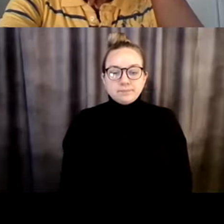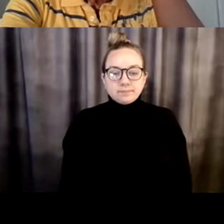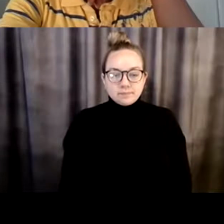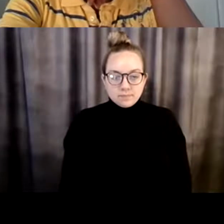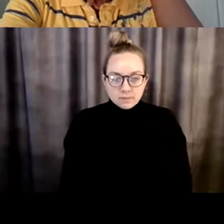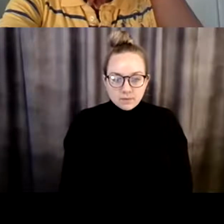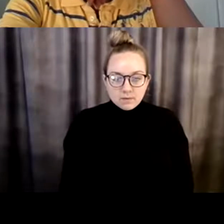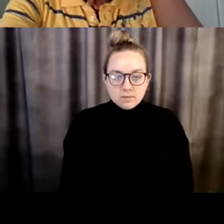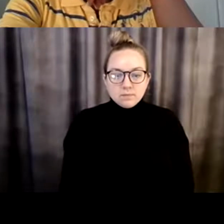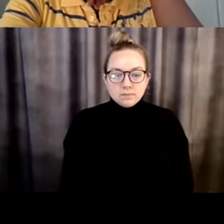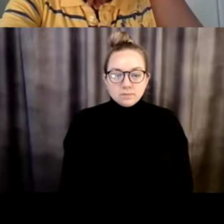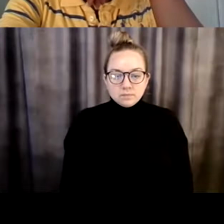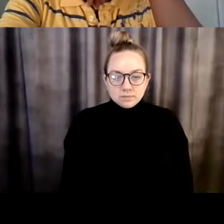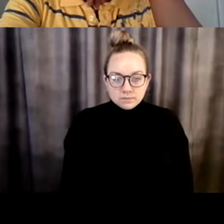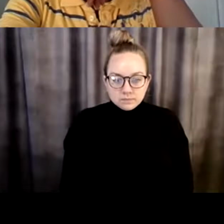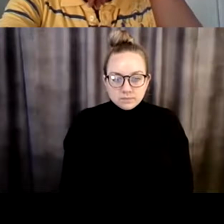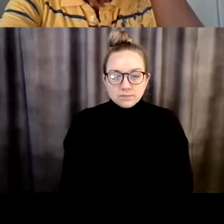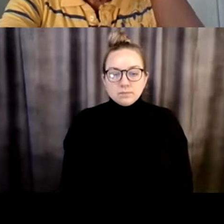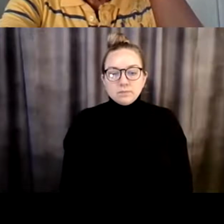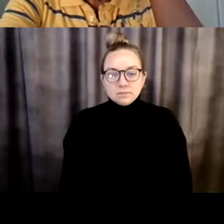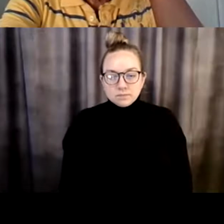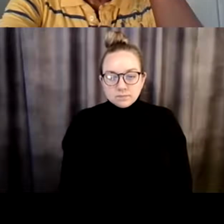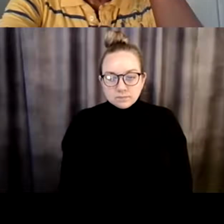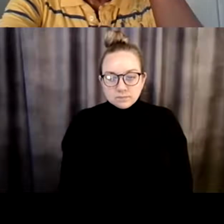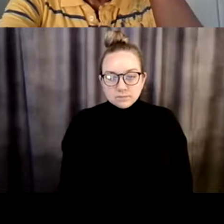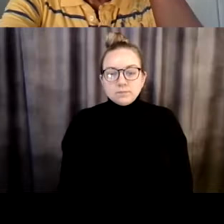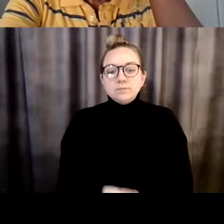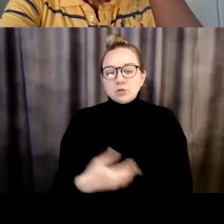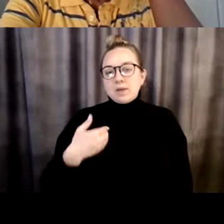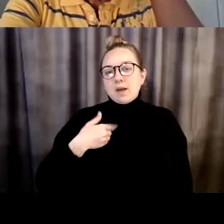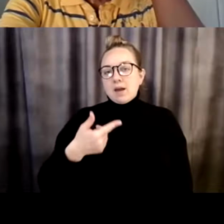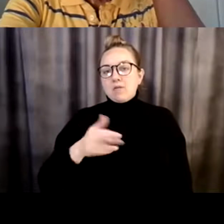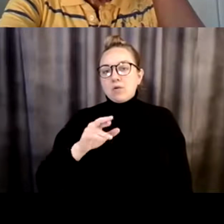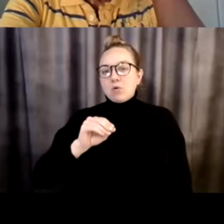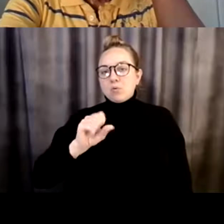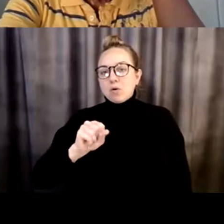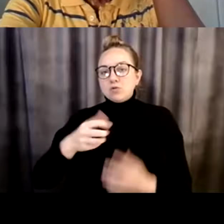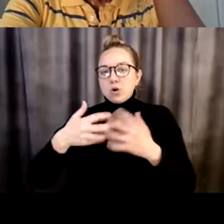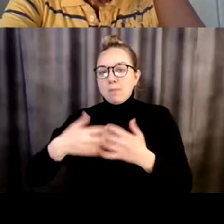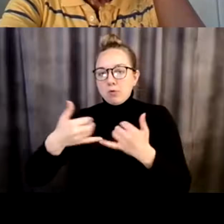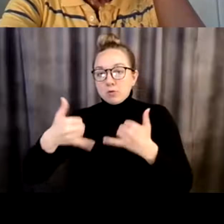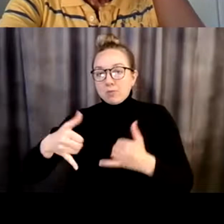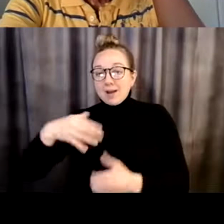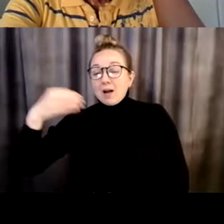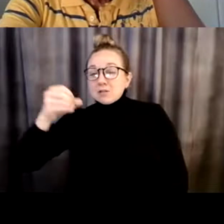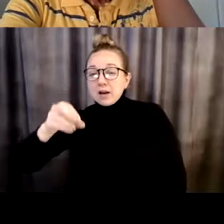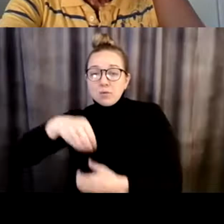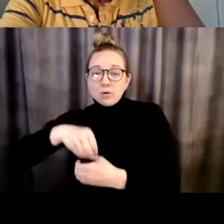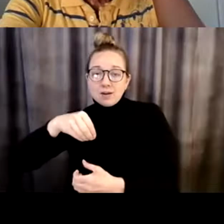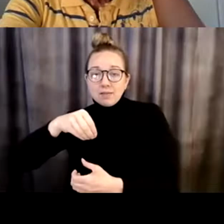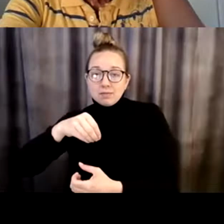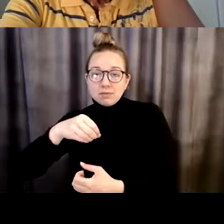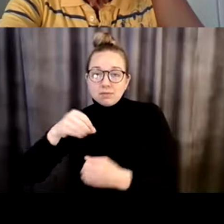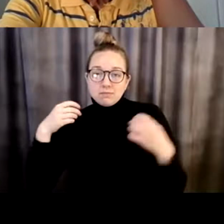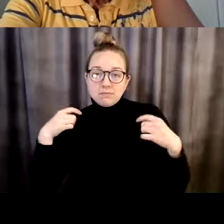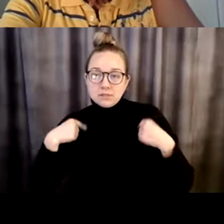motor time for their physical outdoor play or in the gym is 45 minutes of the schedule. And the other thing that I really